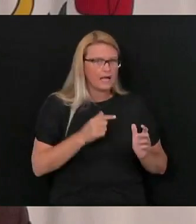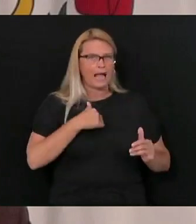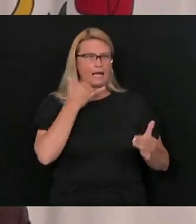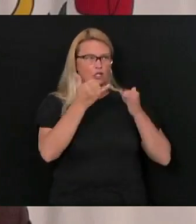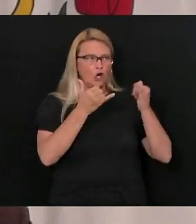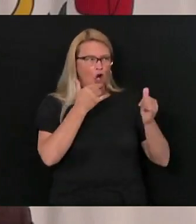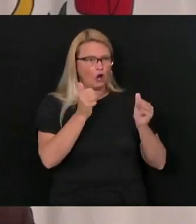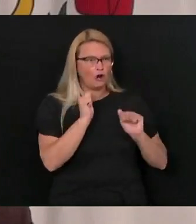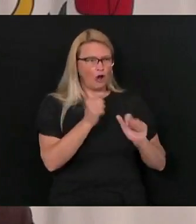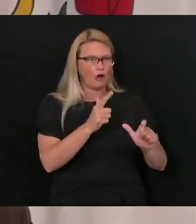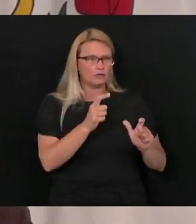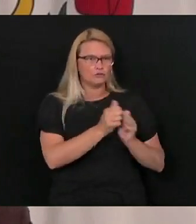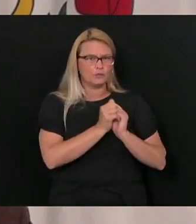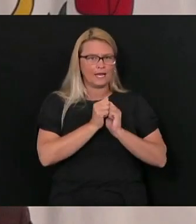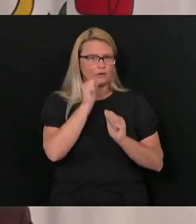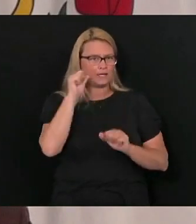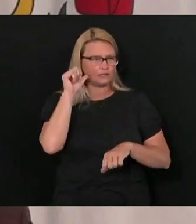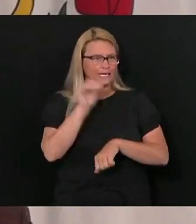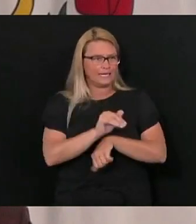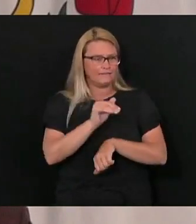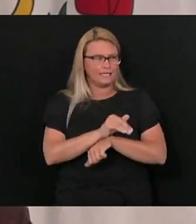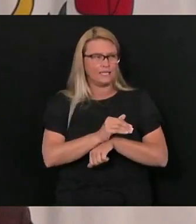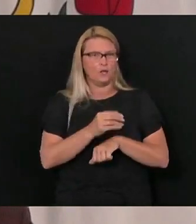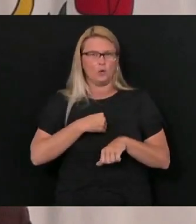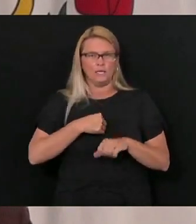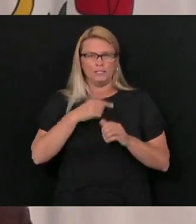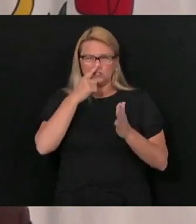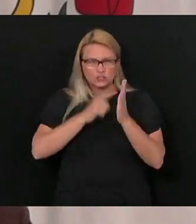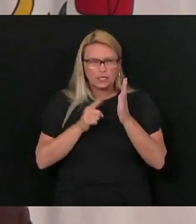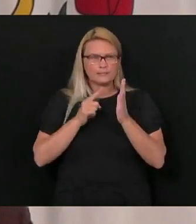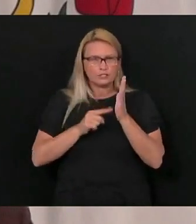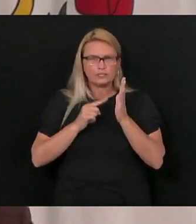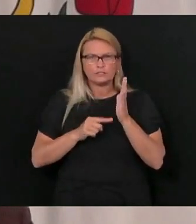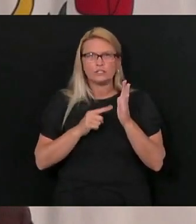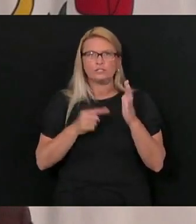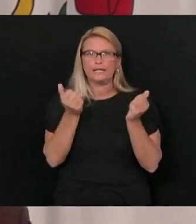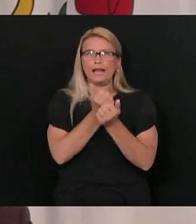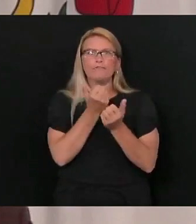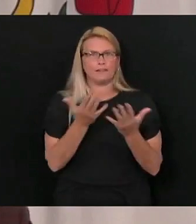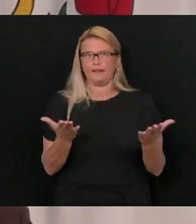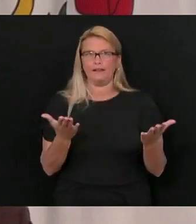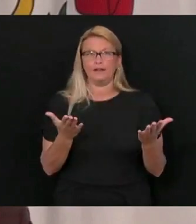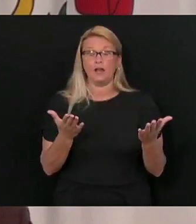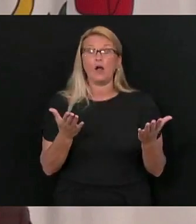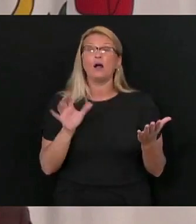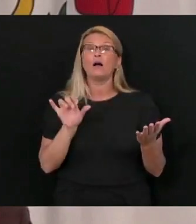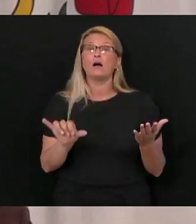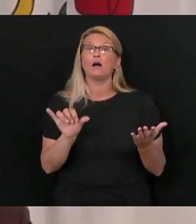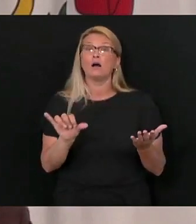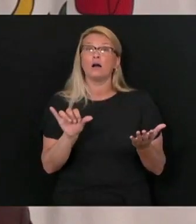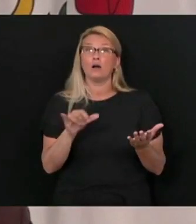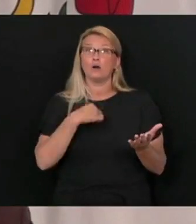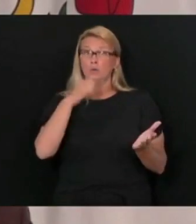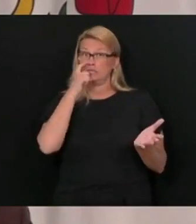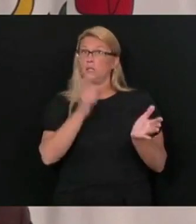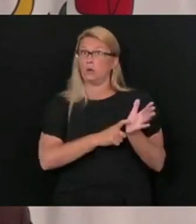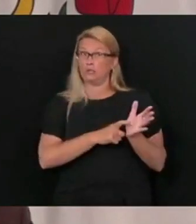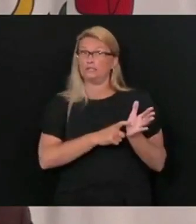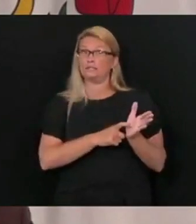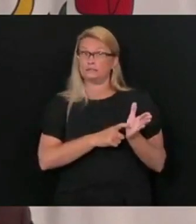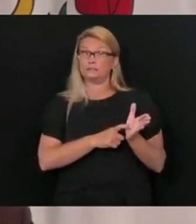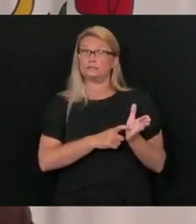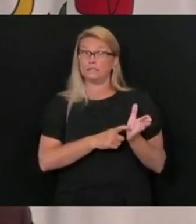everybody together yesterday evening, and we started checking, and lo and behold, we do have